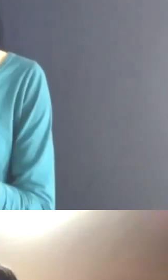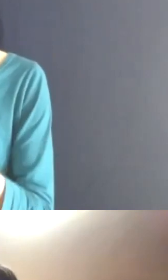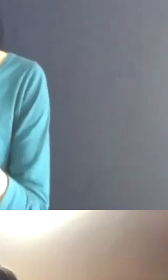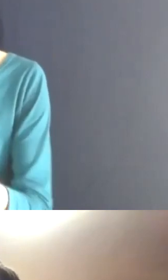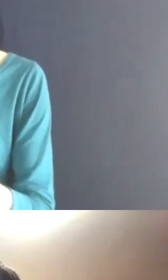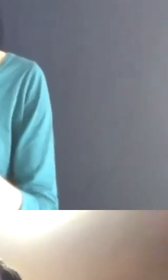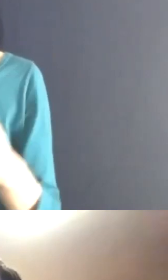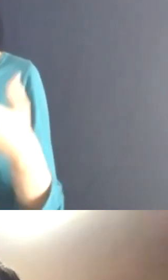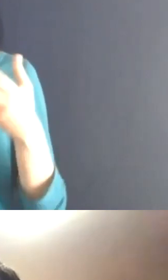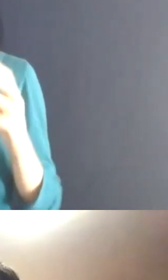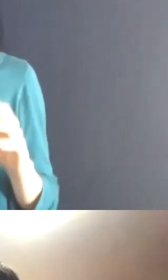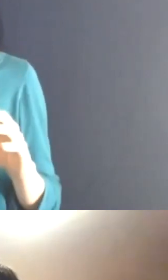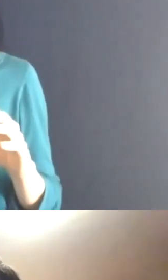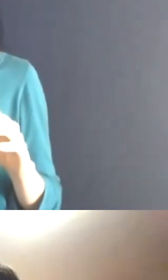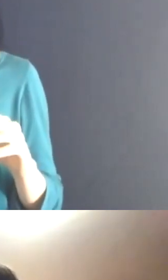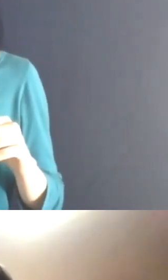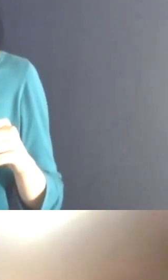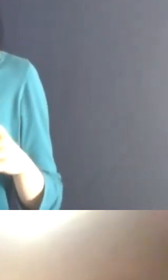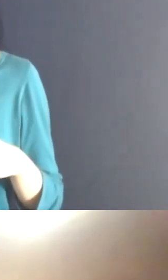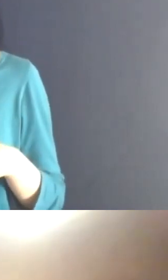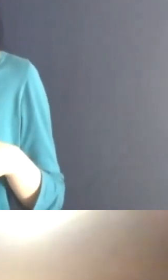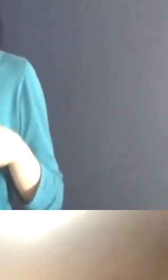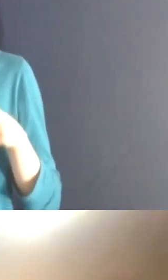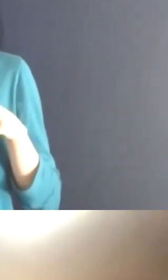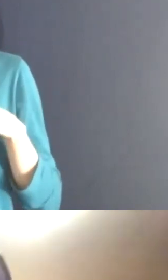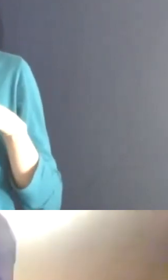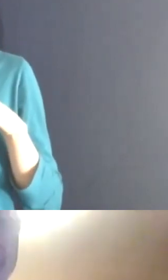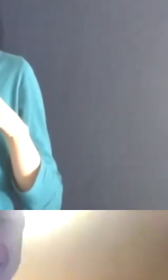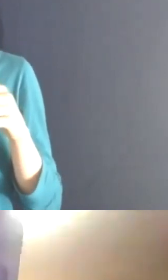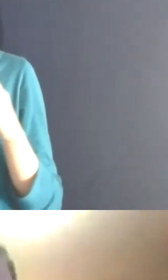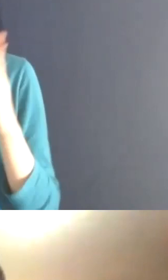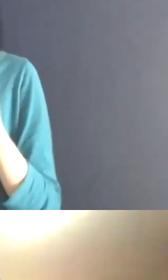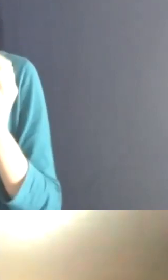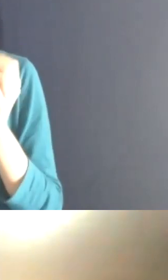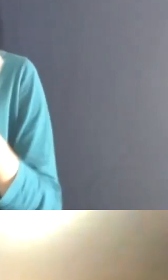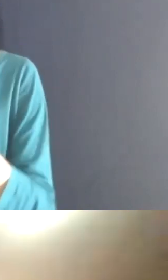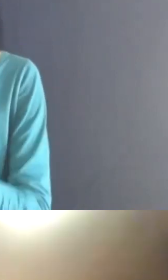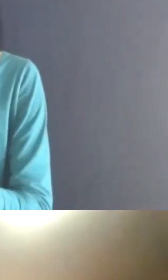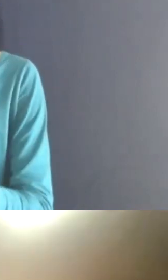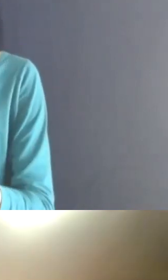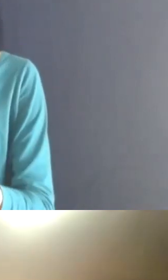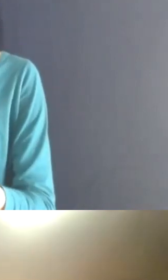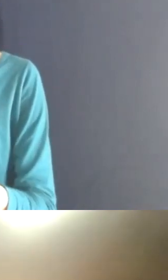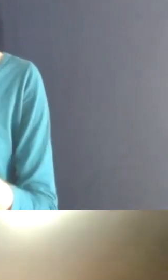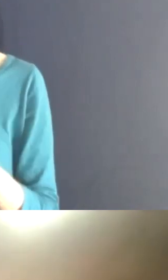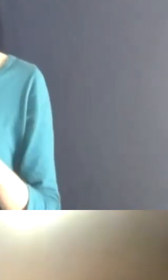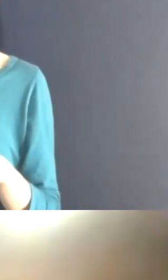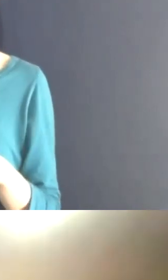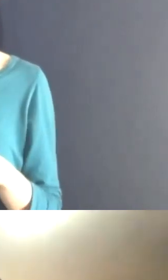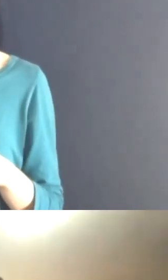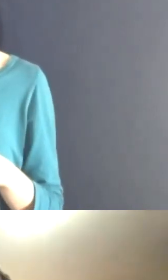refer to you for further development of our rules in that way? No. Okay. I think back